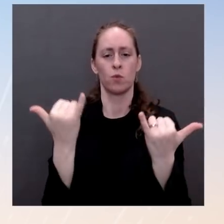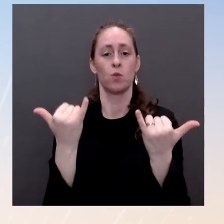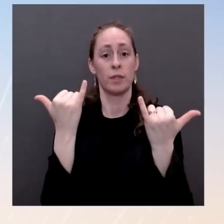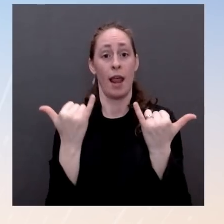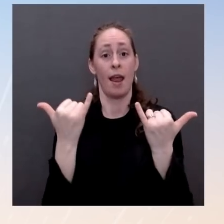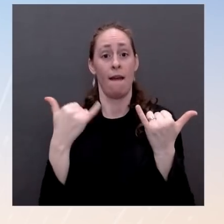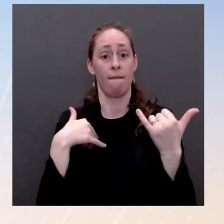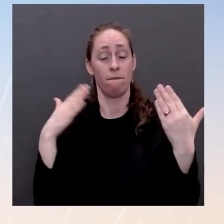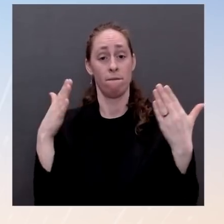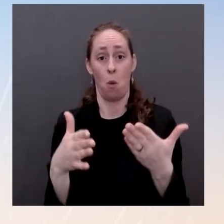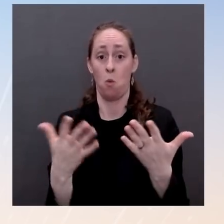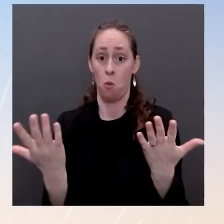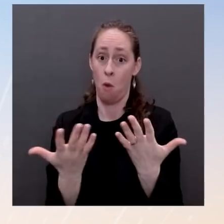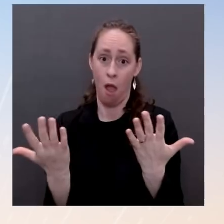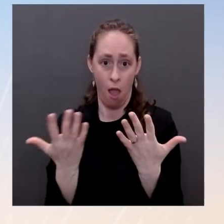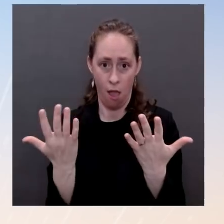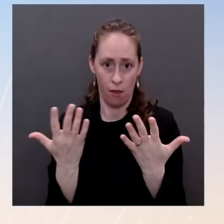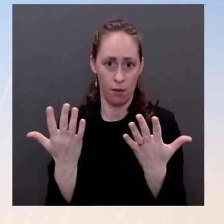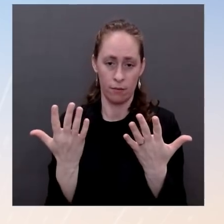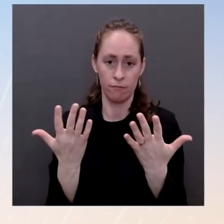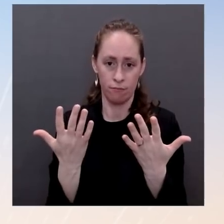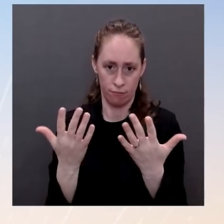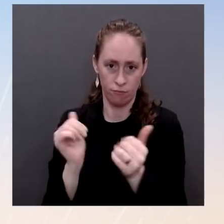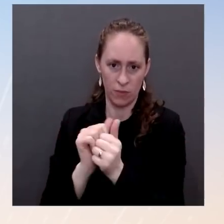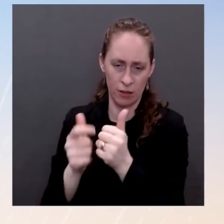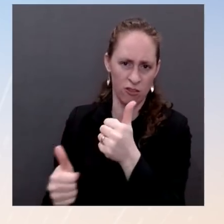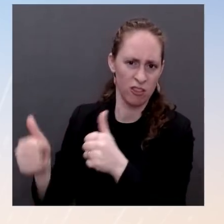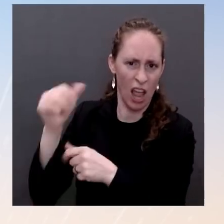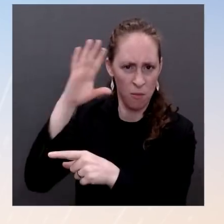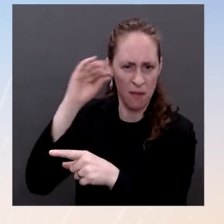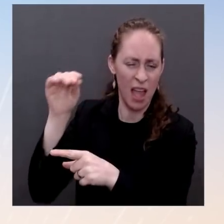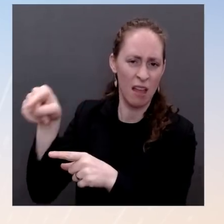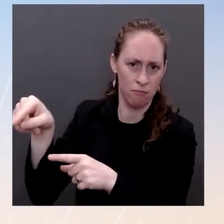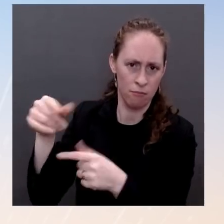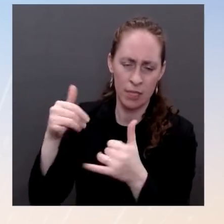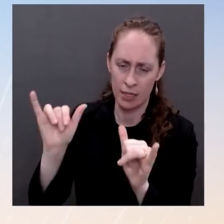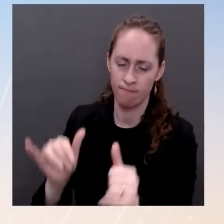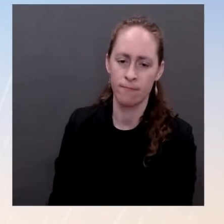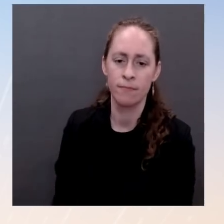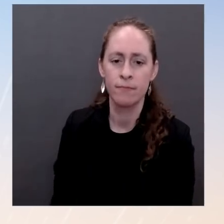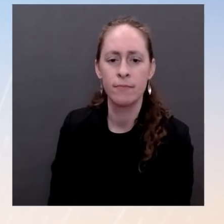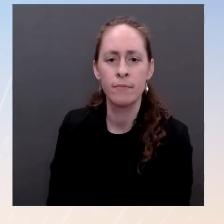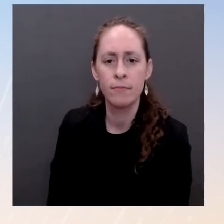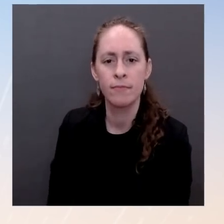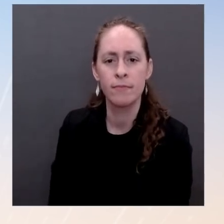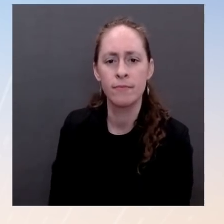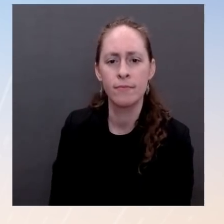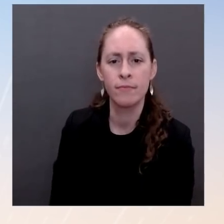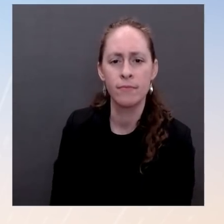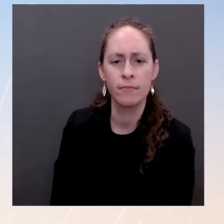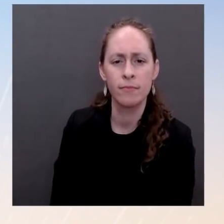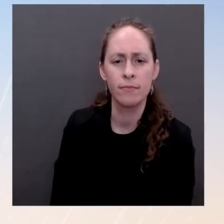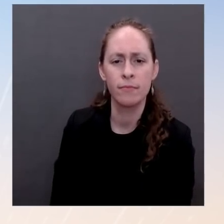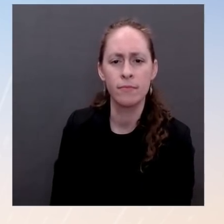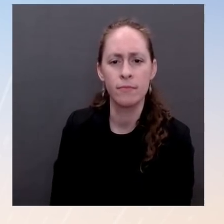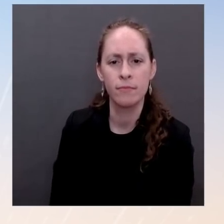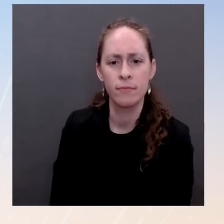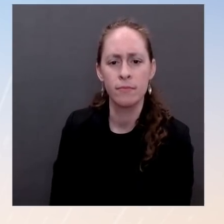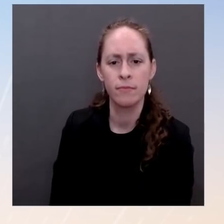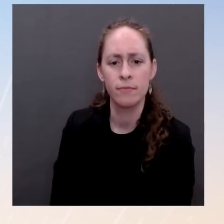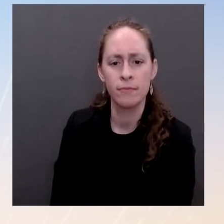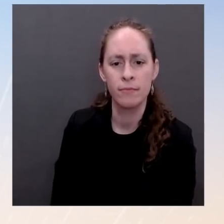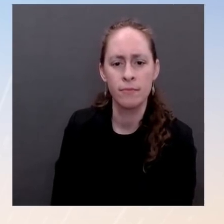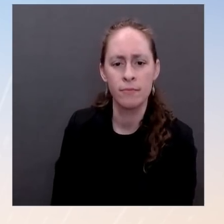committee. Can I ask also on COVID funding? Mm-hmm. HHS briefed Congress this week, requesting about $30 billion in